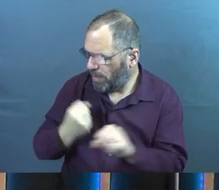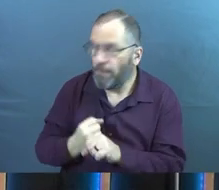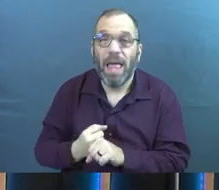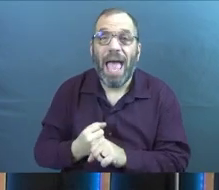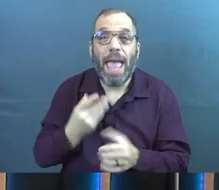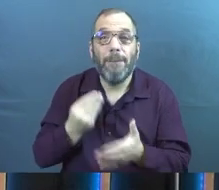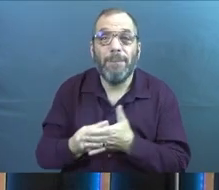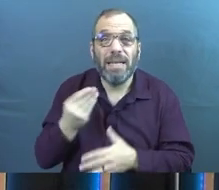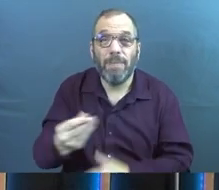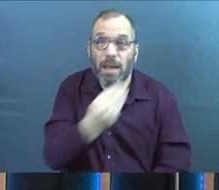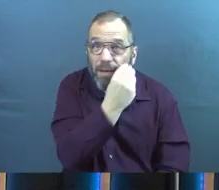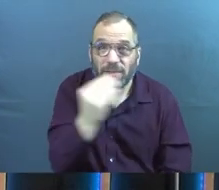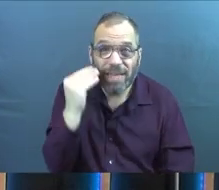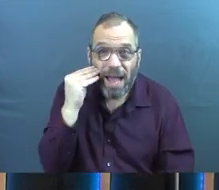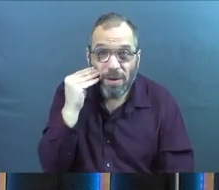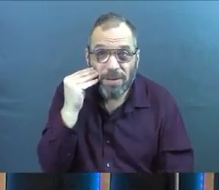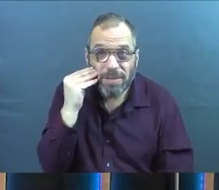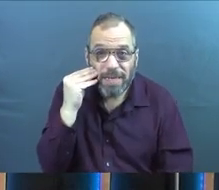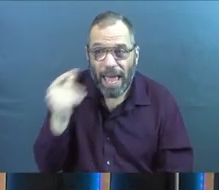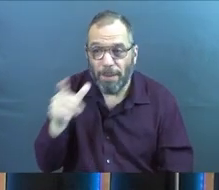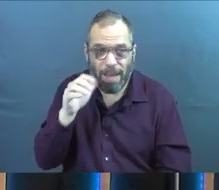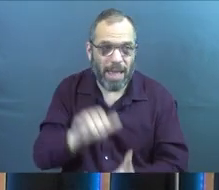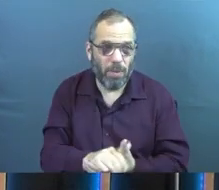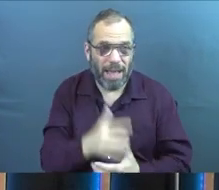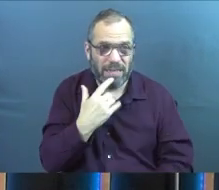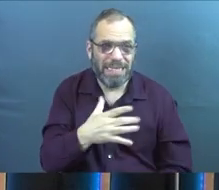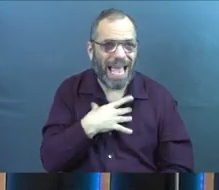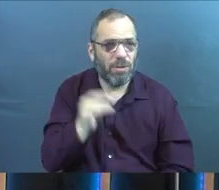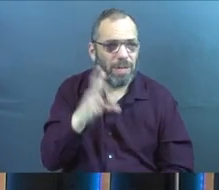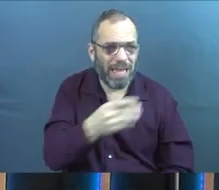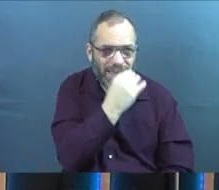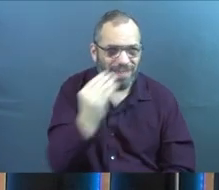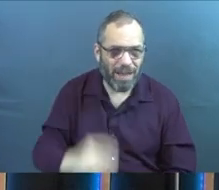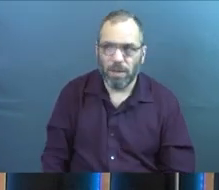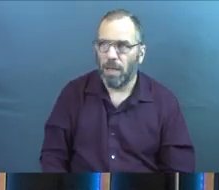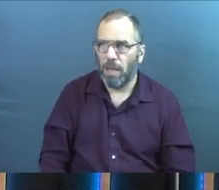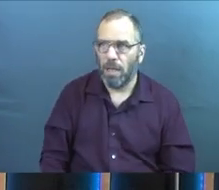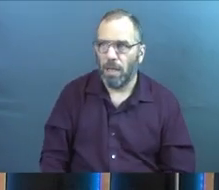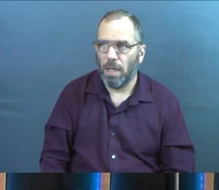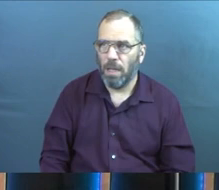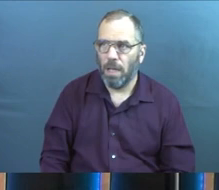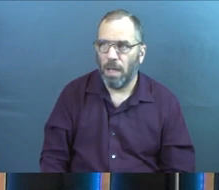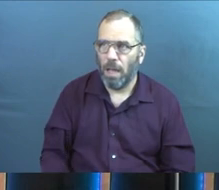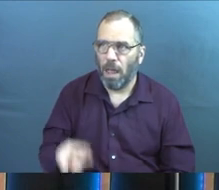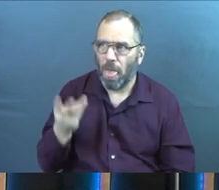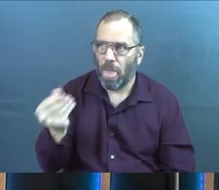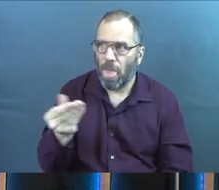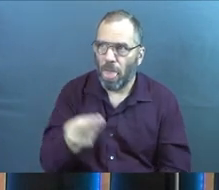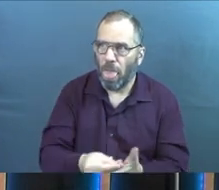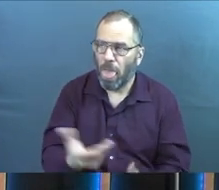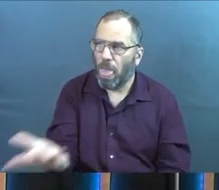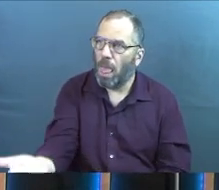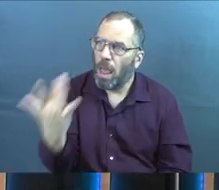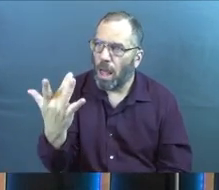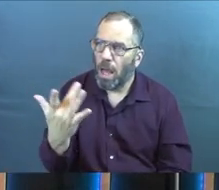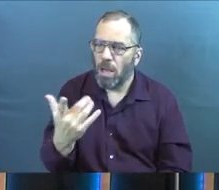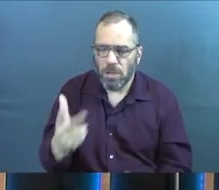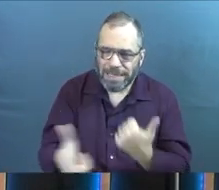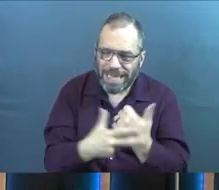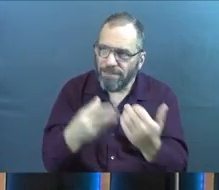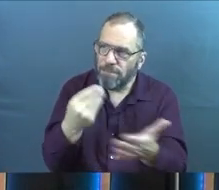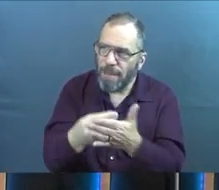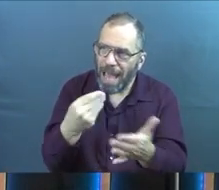you know how much money I've spent on flowers? And then Rachel Bustos tells me, I don't like flowers. I'm like, could have been a